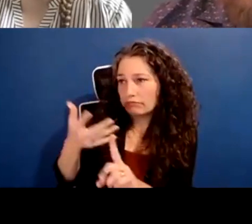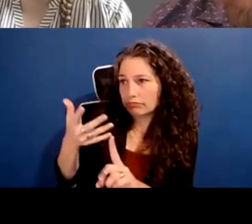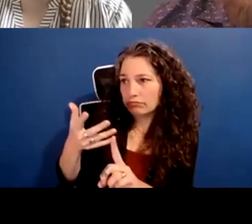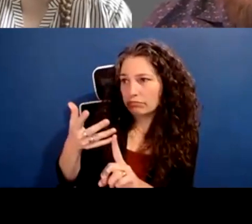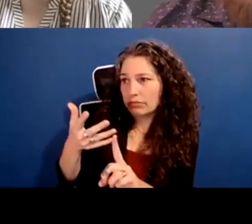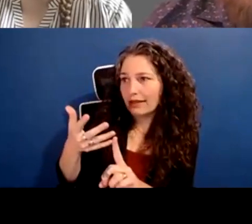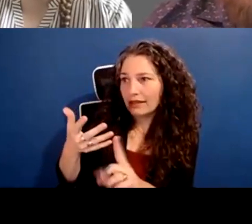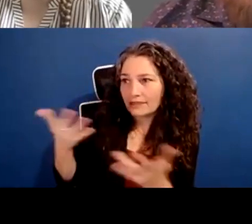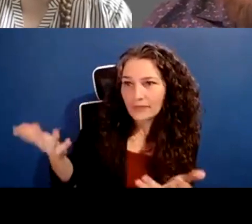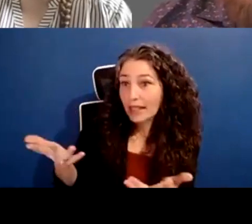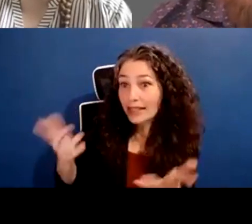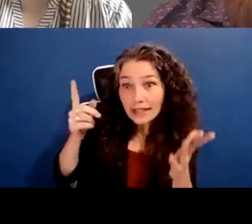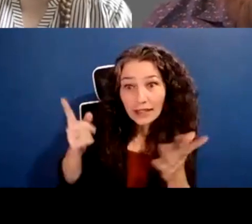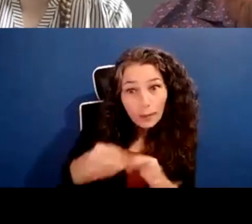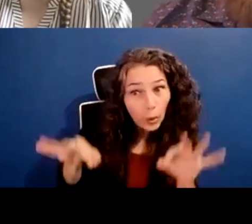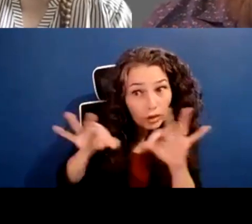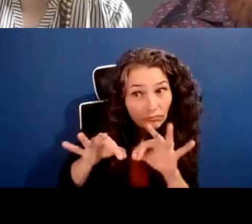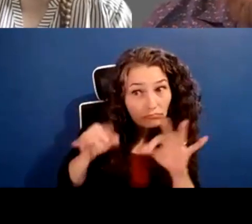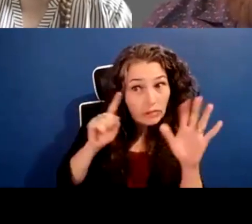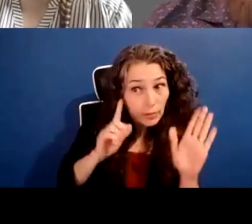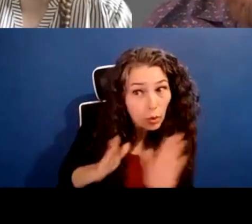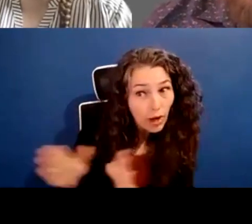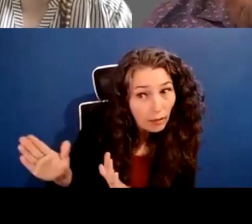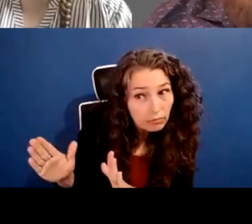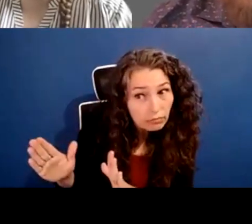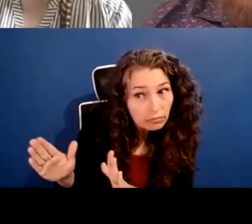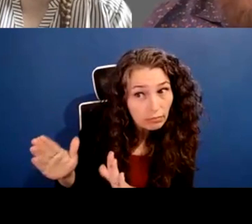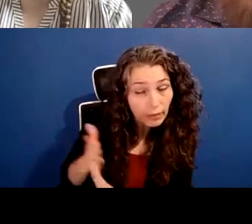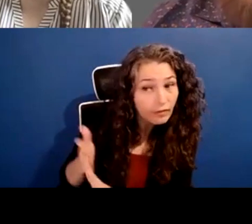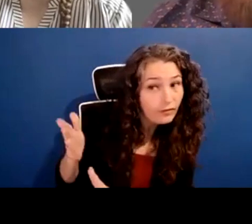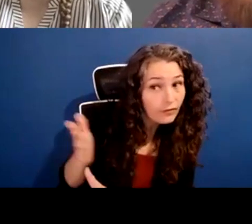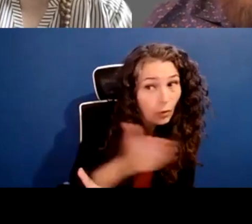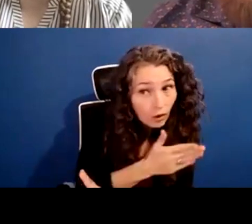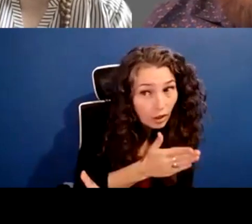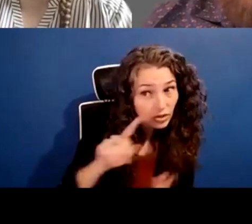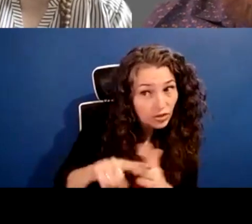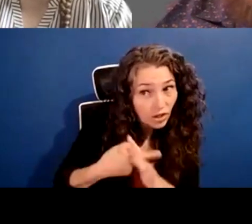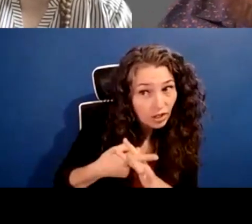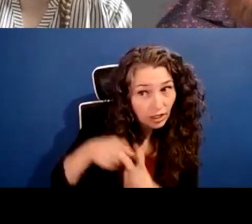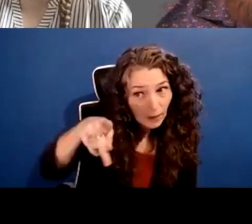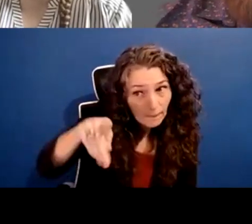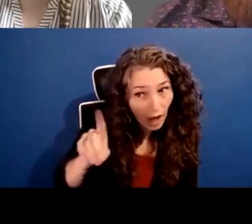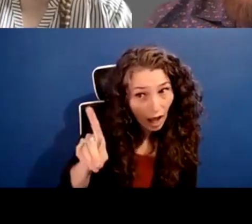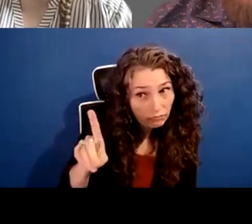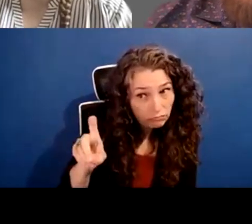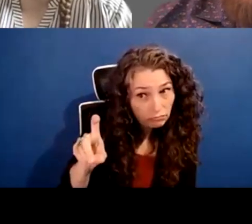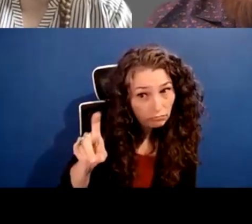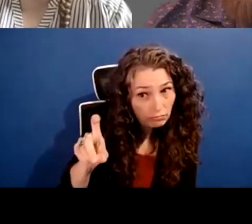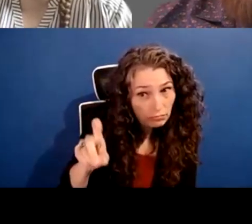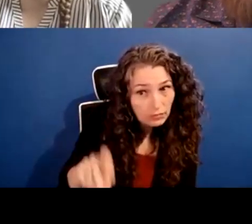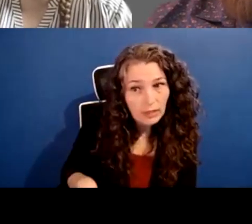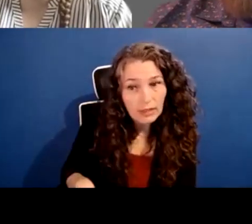And again, this is open to all of you, but Ben, we'll start with you. Yeah, it's really essential.